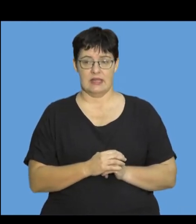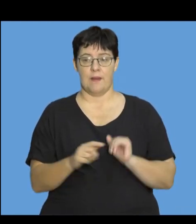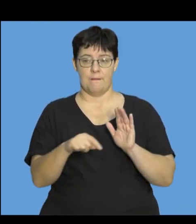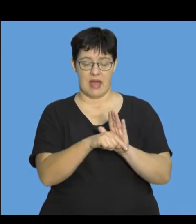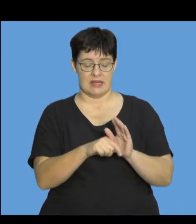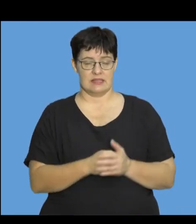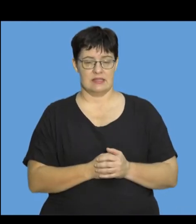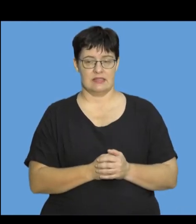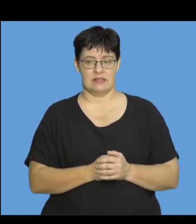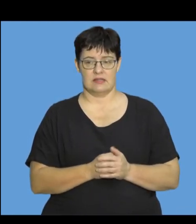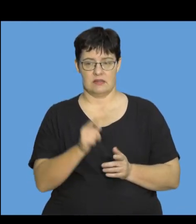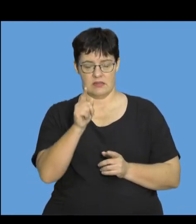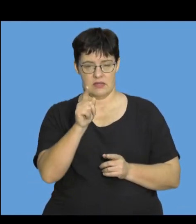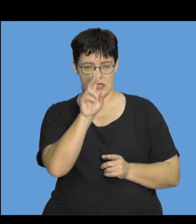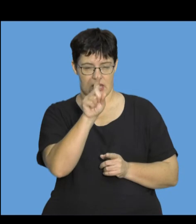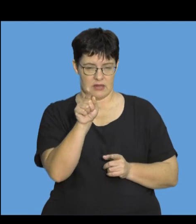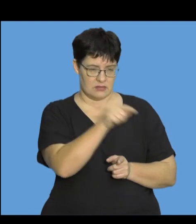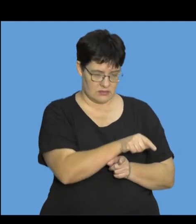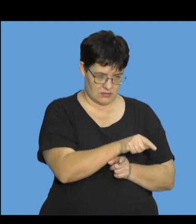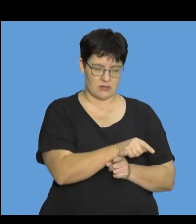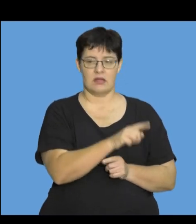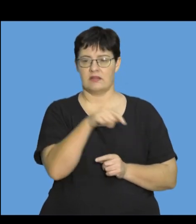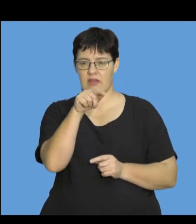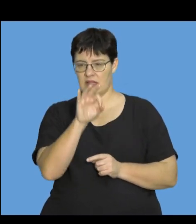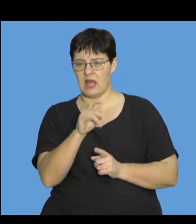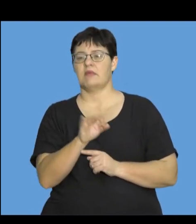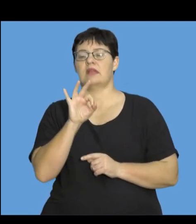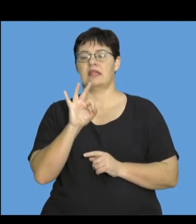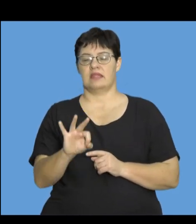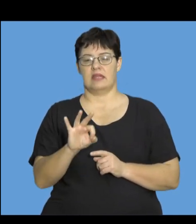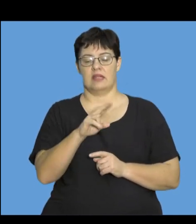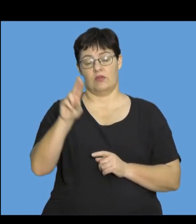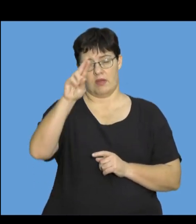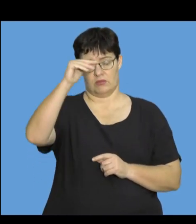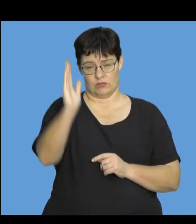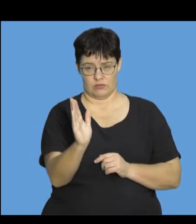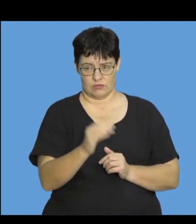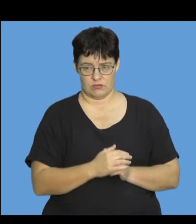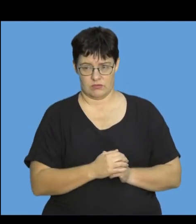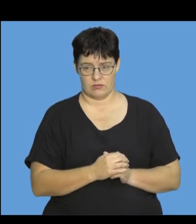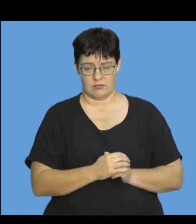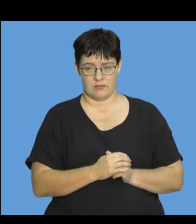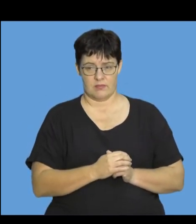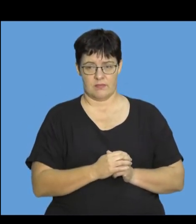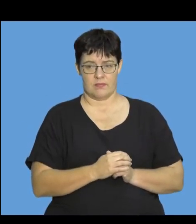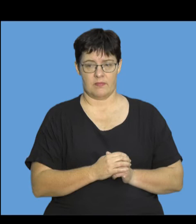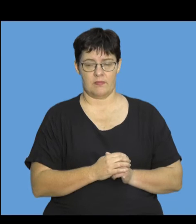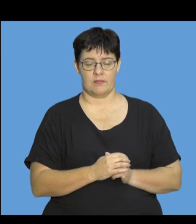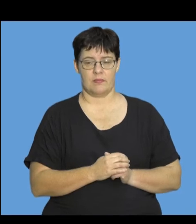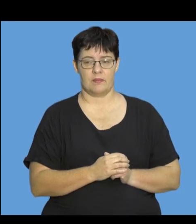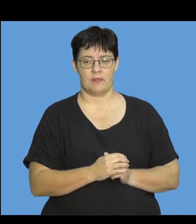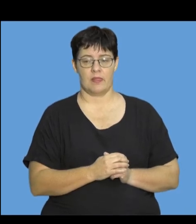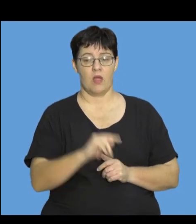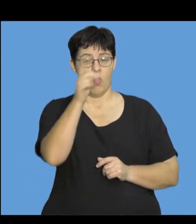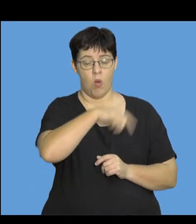3 minus, I take the second term, I divide it by the common factor, I will be left with 3 squared.